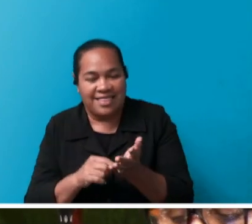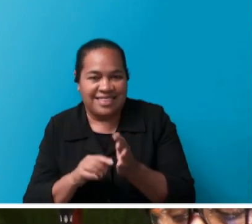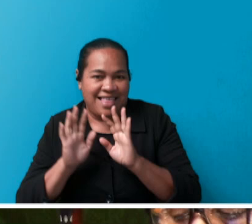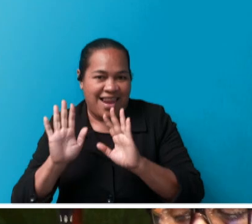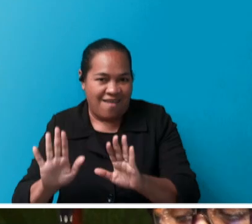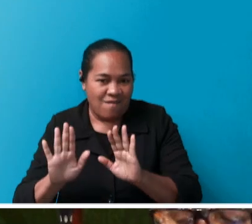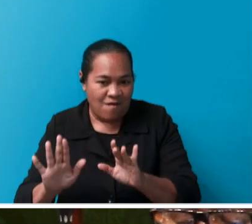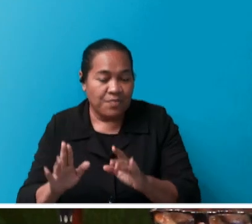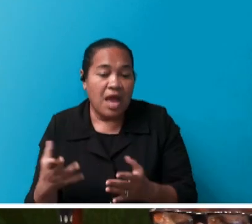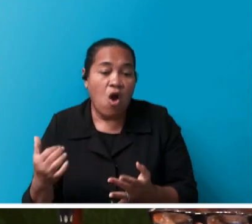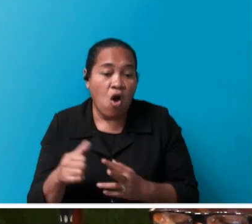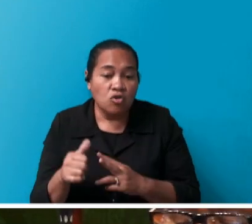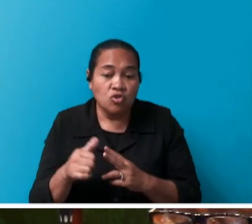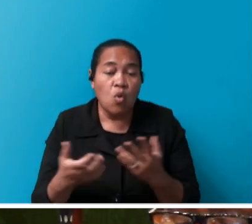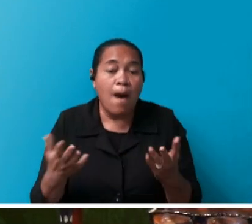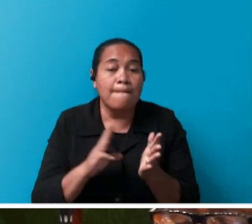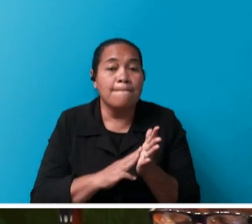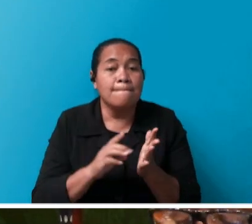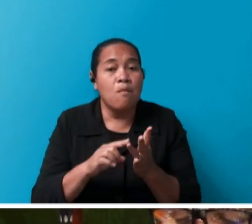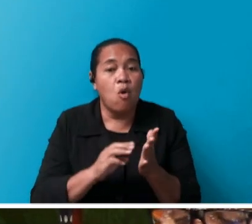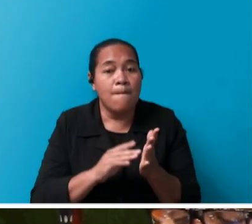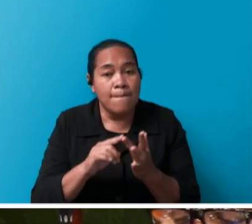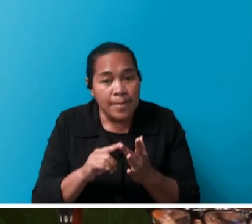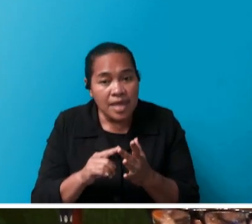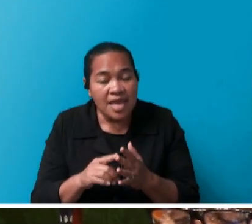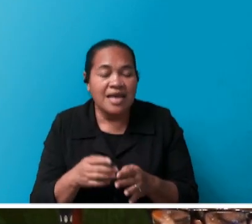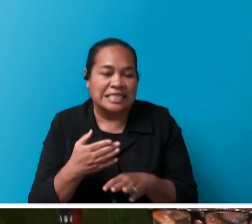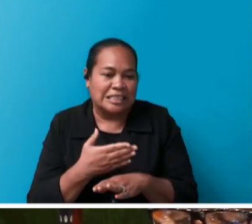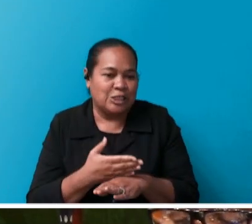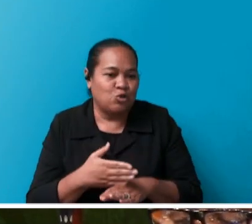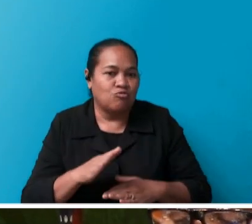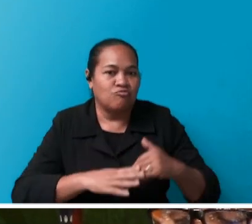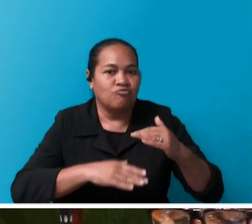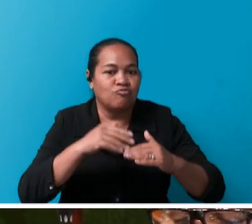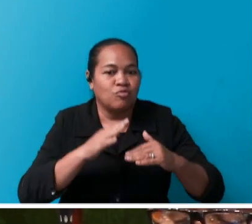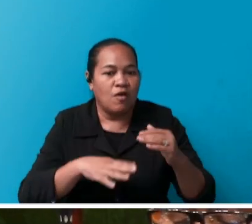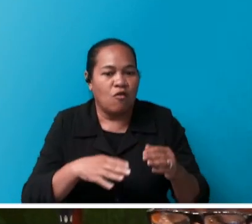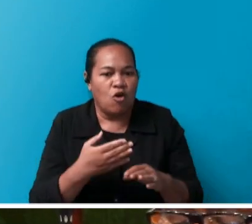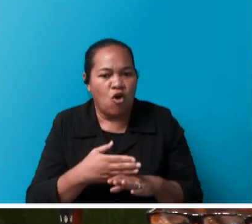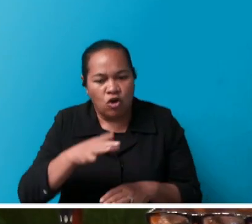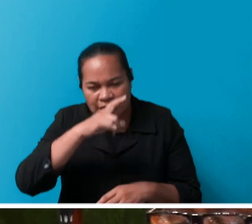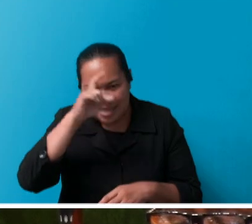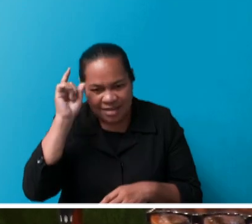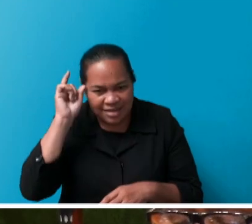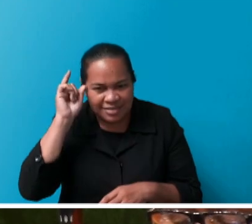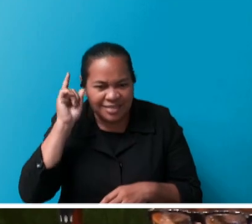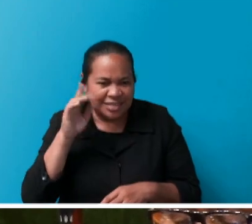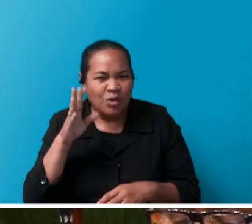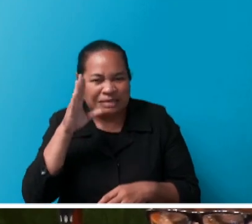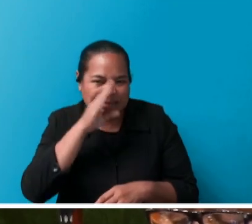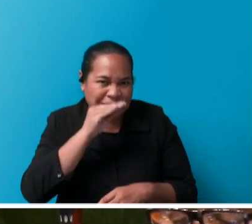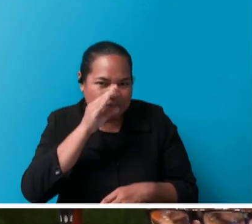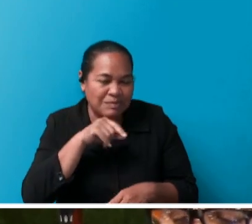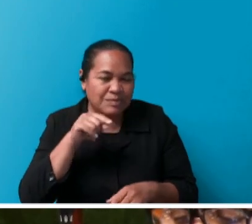refurbished Momi Nursing Station and also built a new quarters for the staff nurse at Momi Nursing Station, which